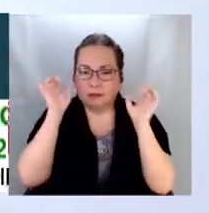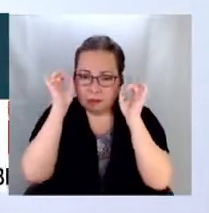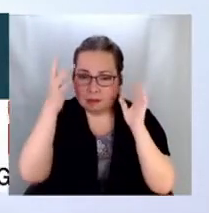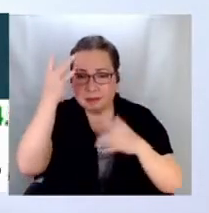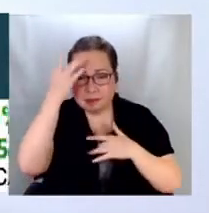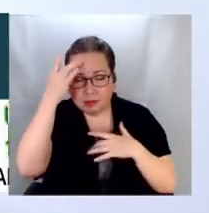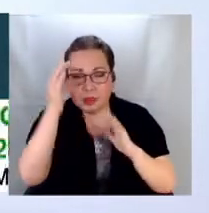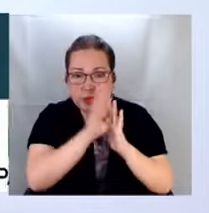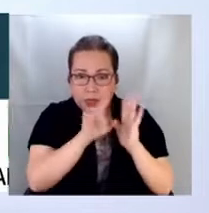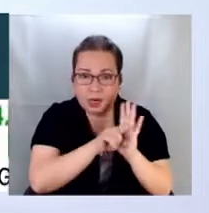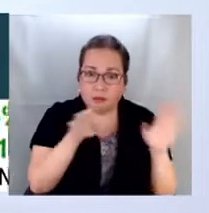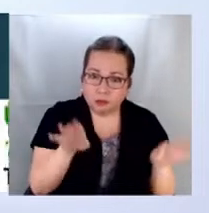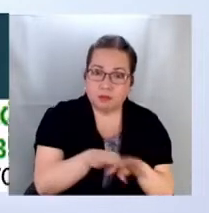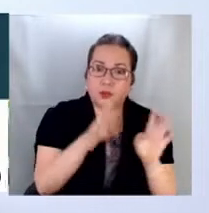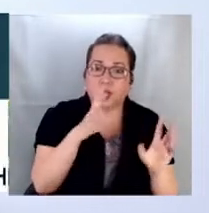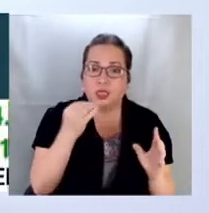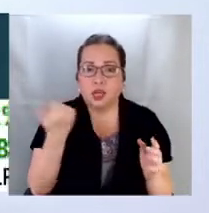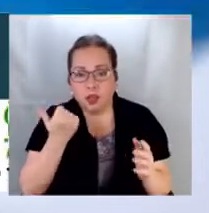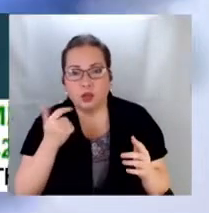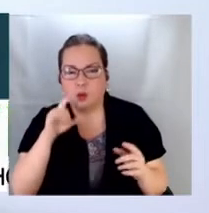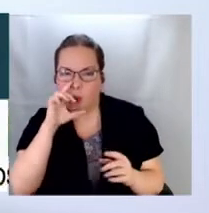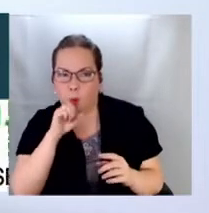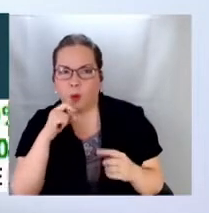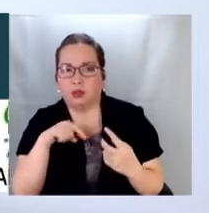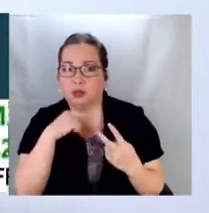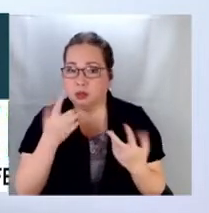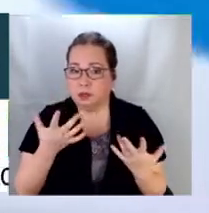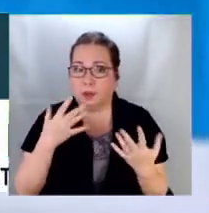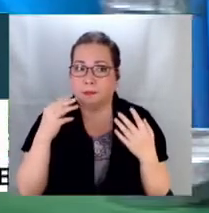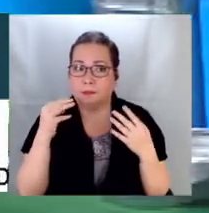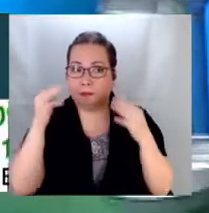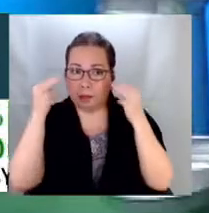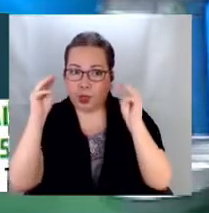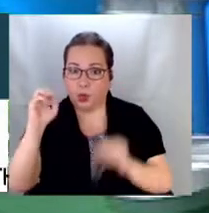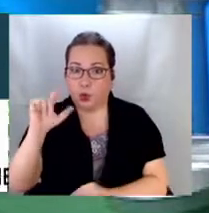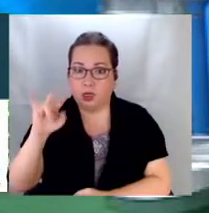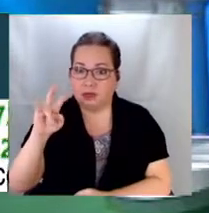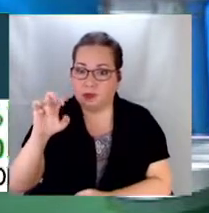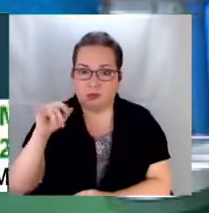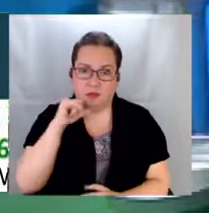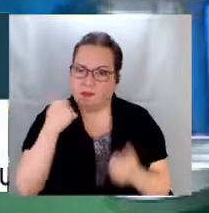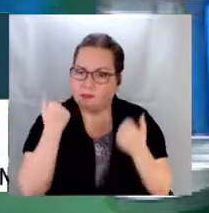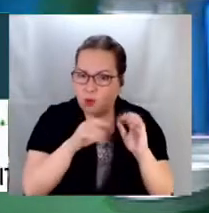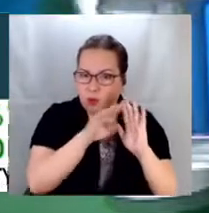For DILG Undersecretary Epimaco Dencing III, Olivares failed to implement the vaccination plan.